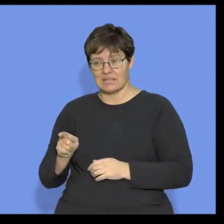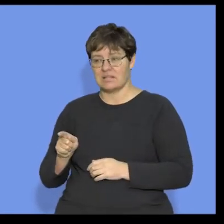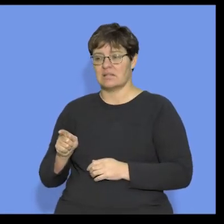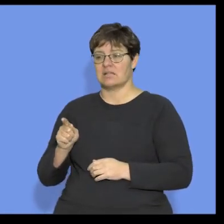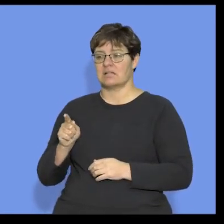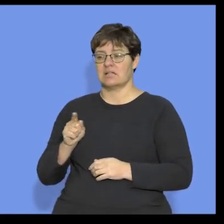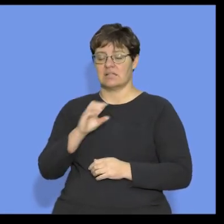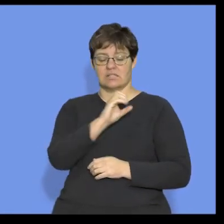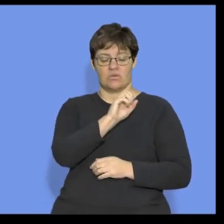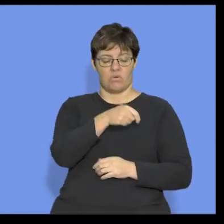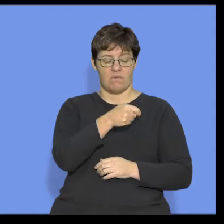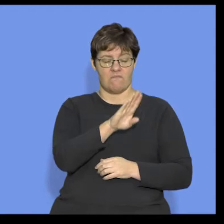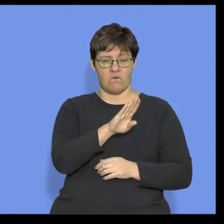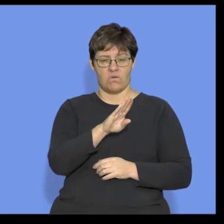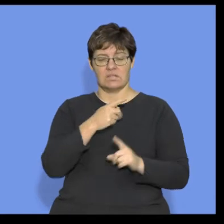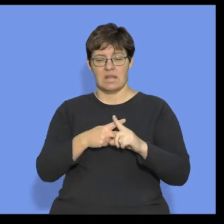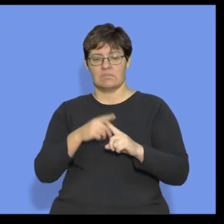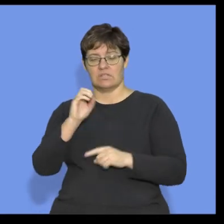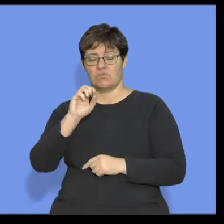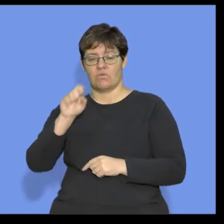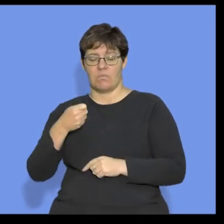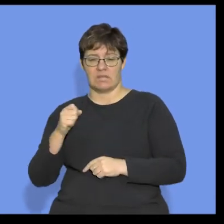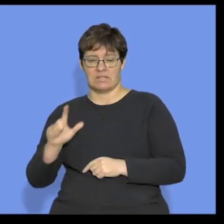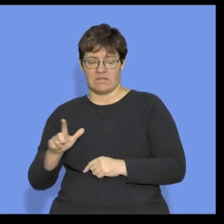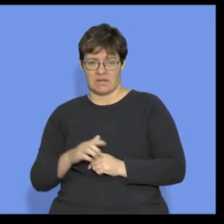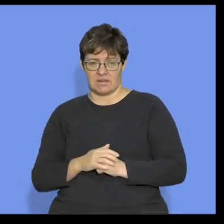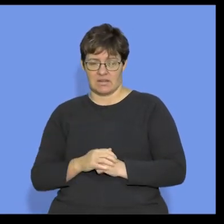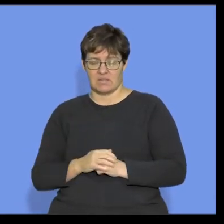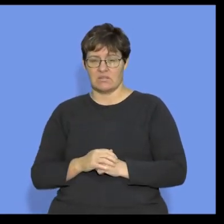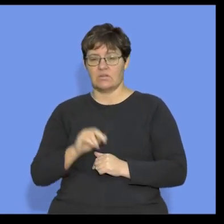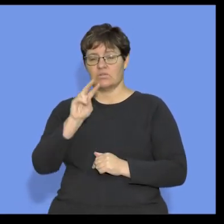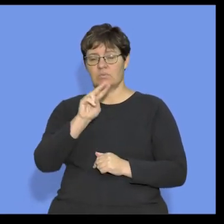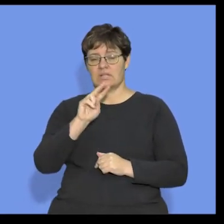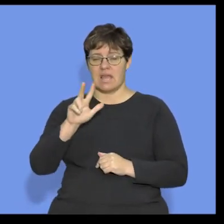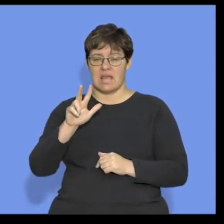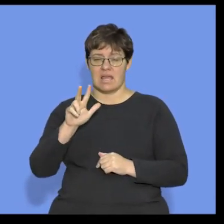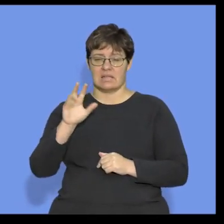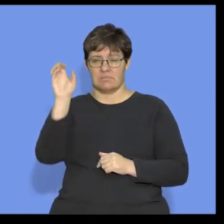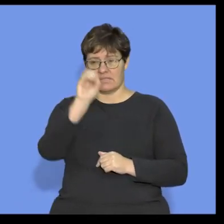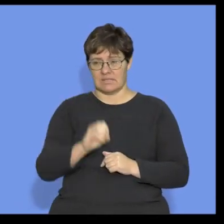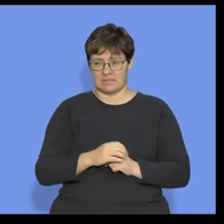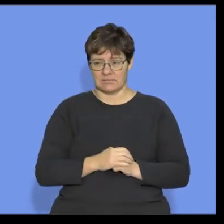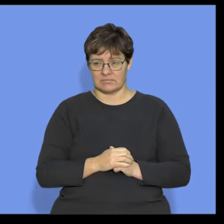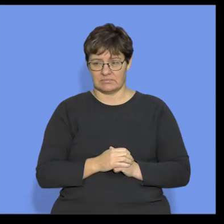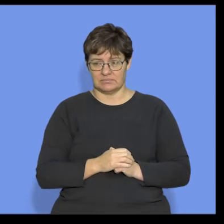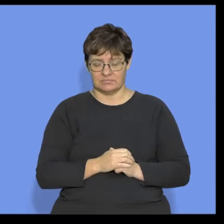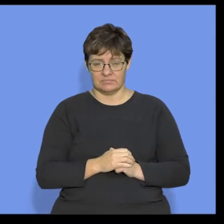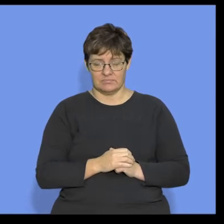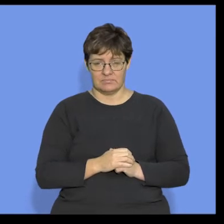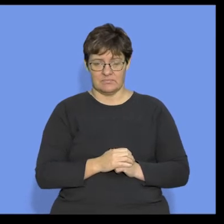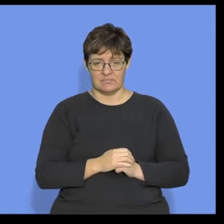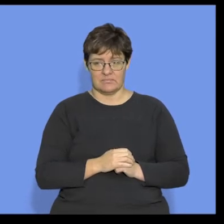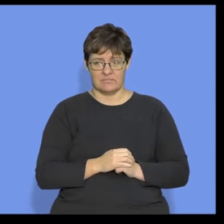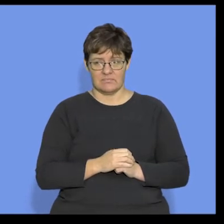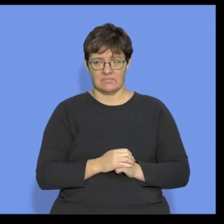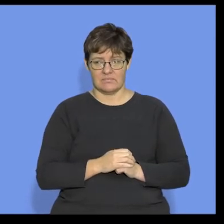be 0.4 times 0.7, which is 28% or 0.8. We all together.